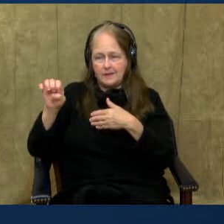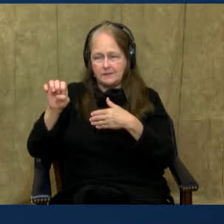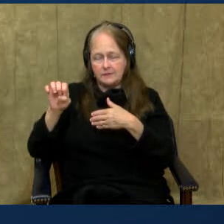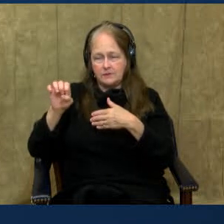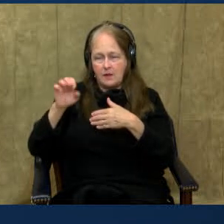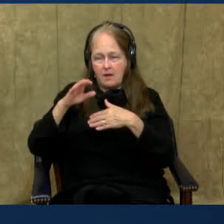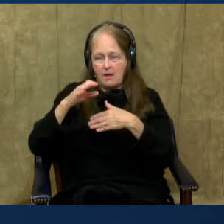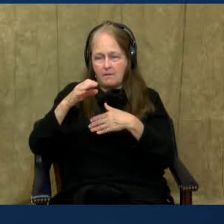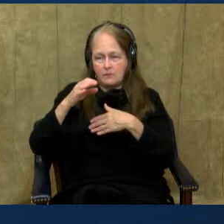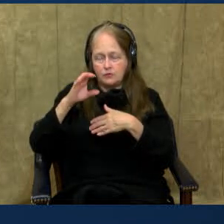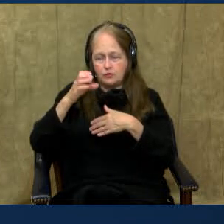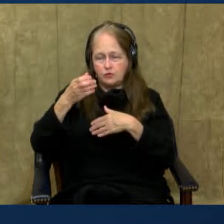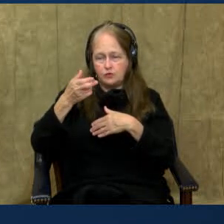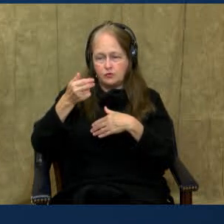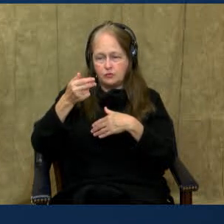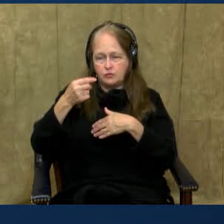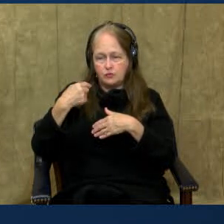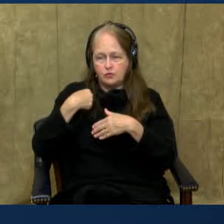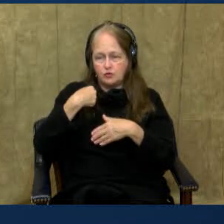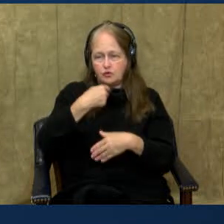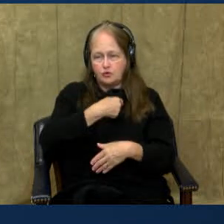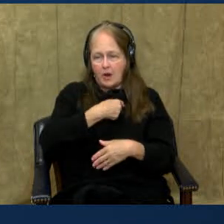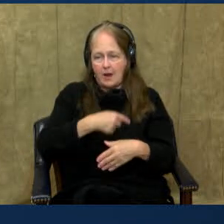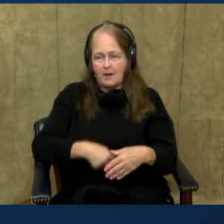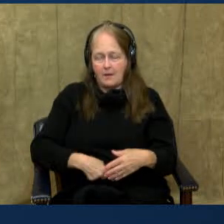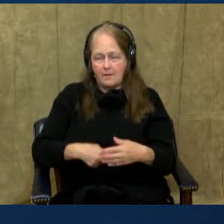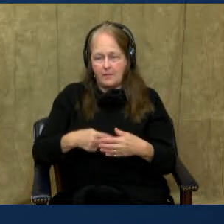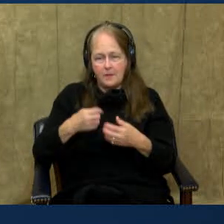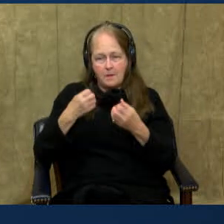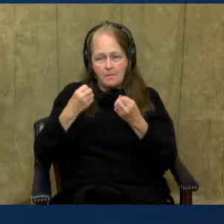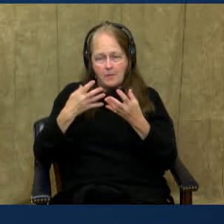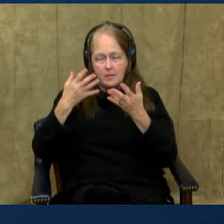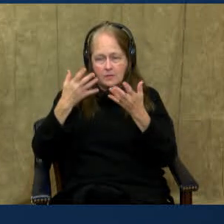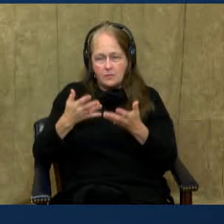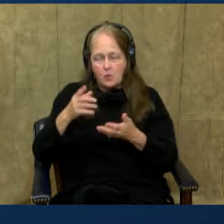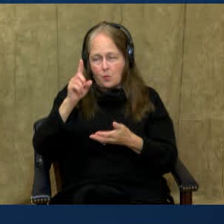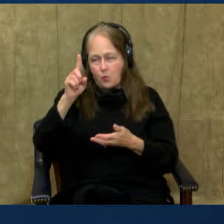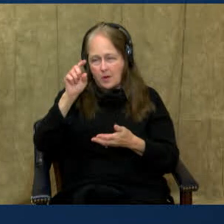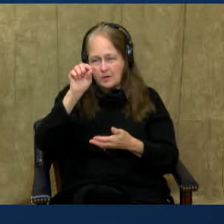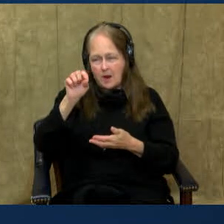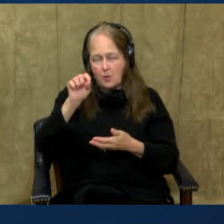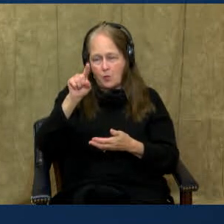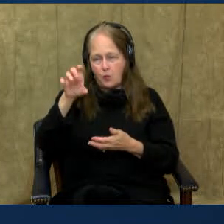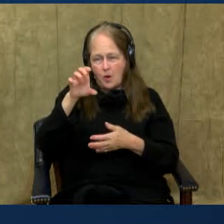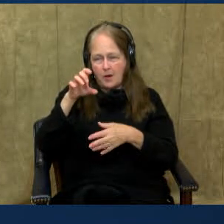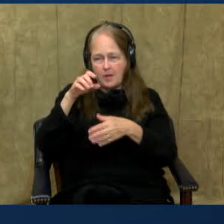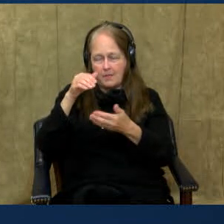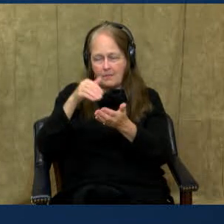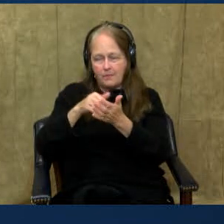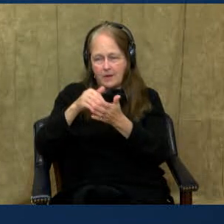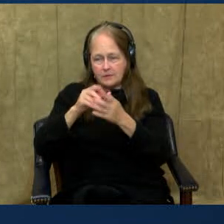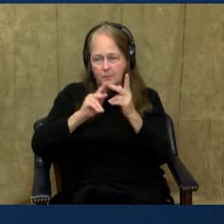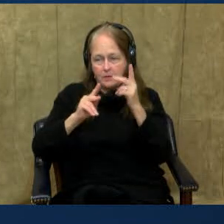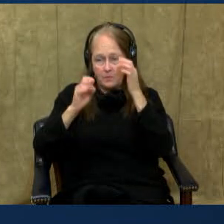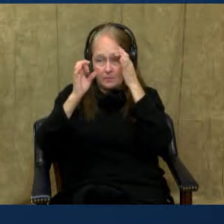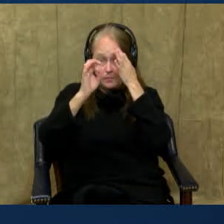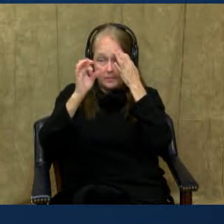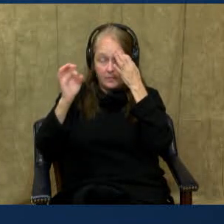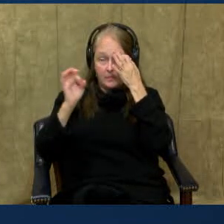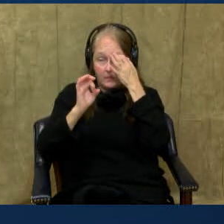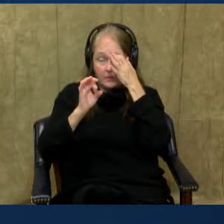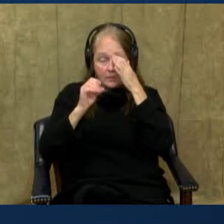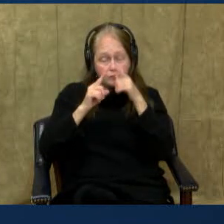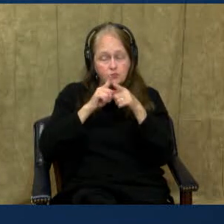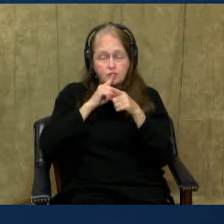China. You can see how heavily populated it is. One dot represents 100,000 people. So this is among the densest population